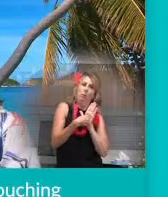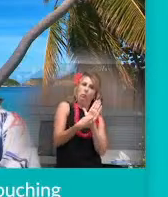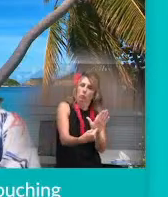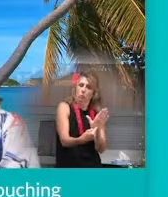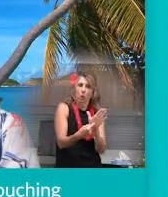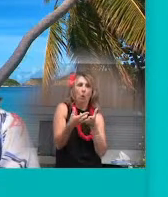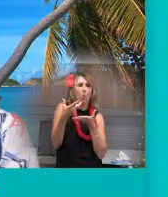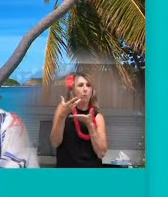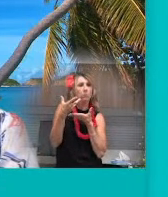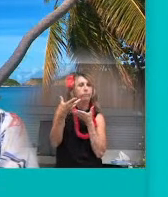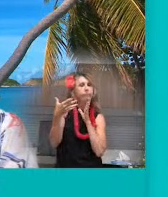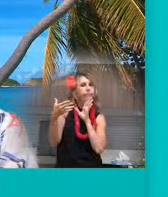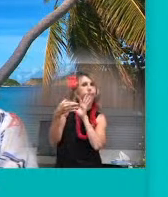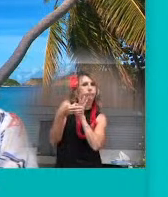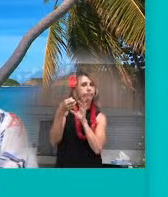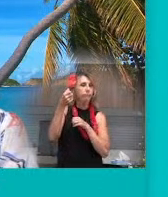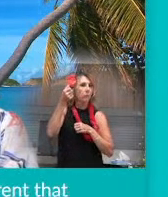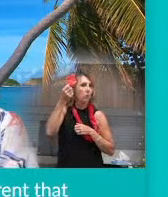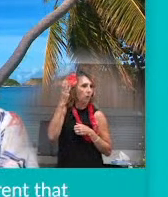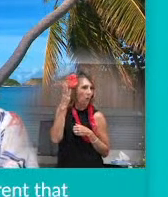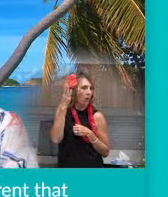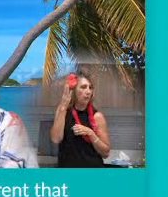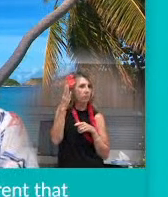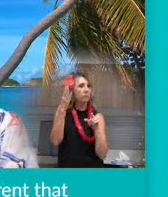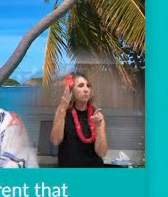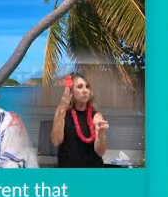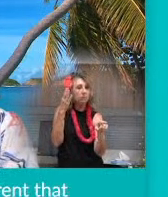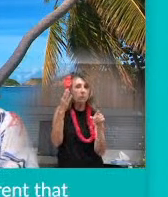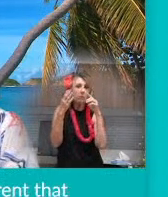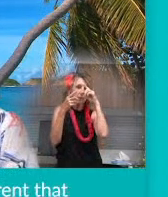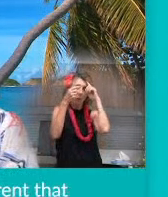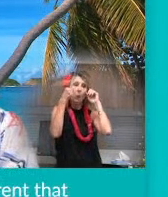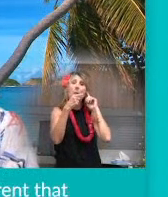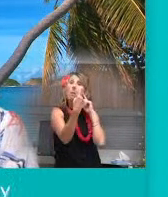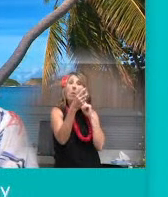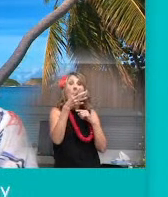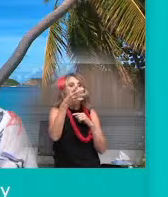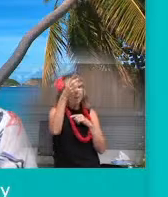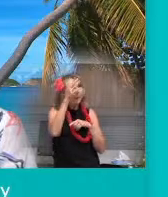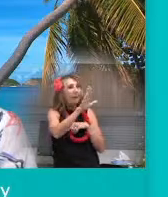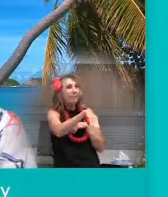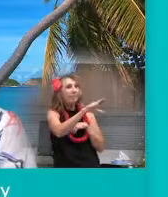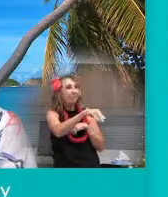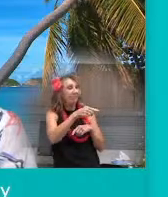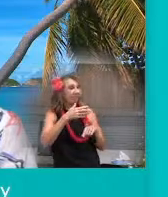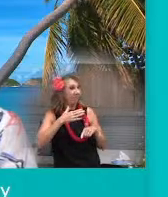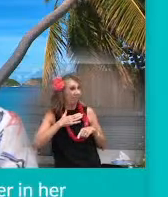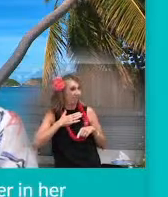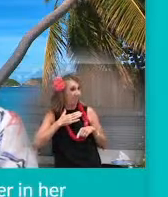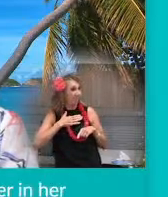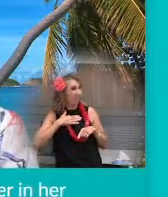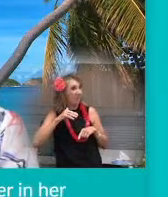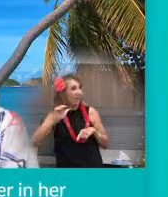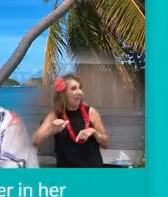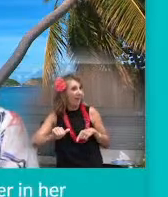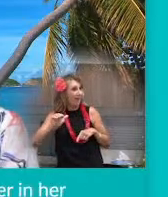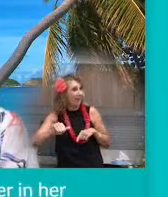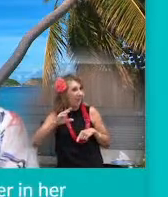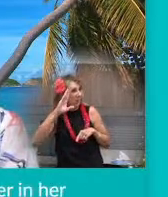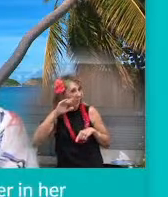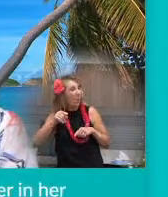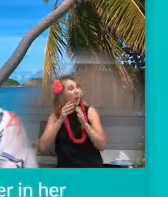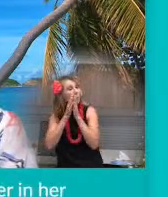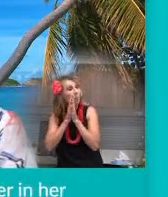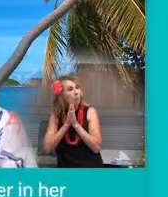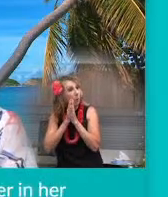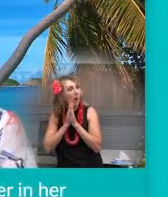One of the most touching moments of her career was when she was told by a parent that their child wanted to pray to be like Madame